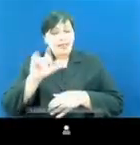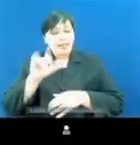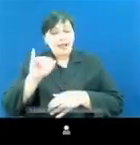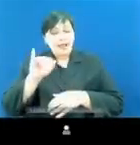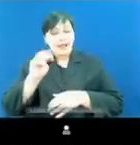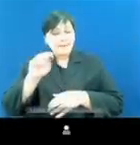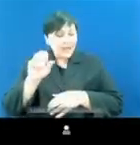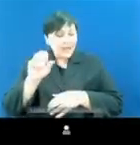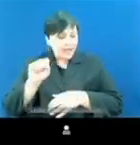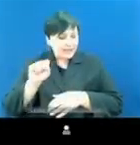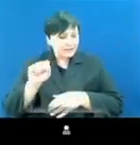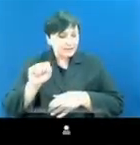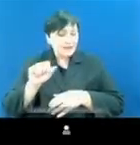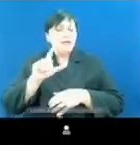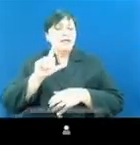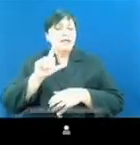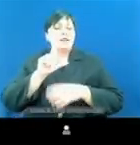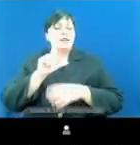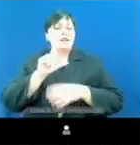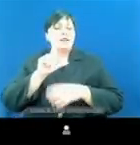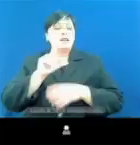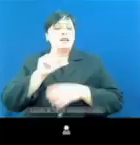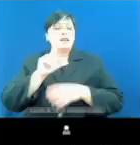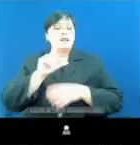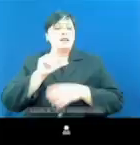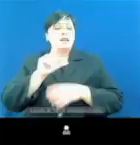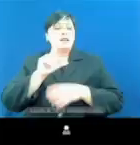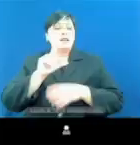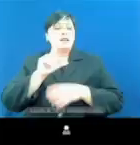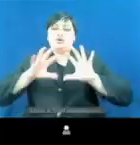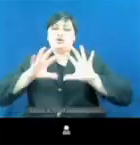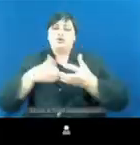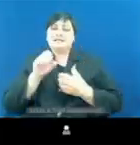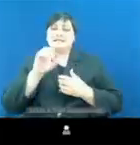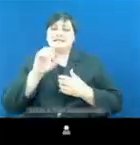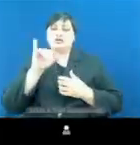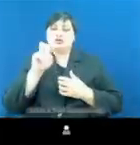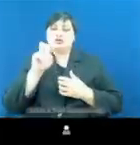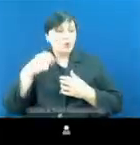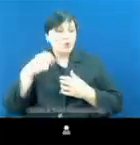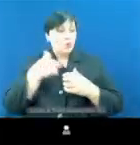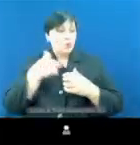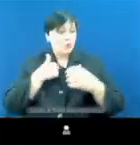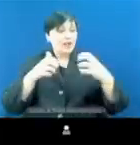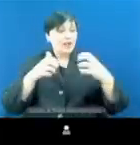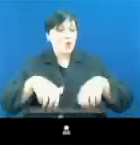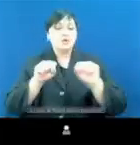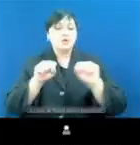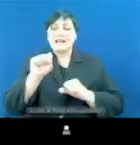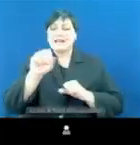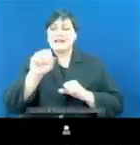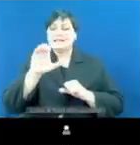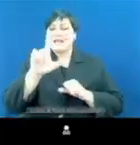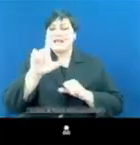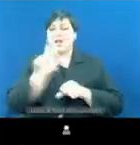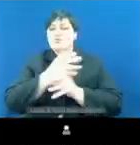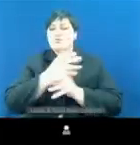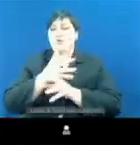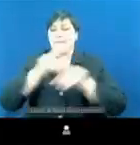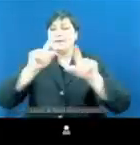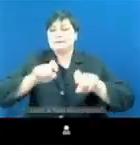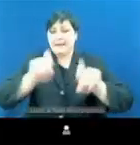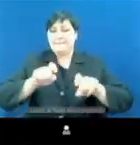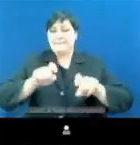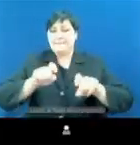Interpreter Member Section. We hosted a day and a half SEL prep examination at